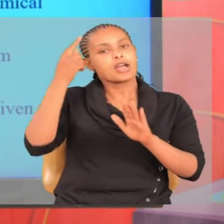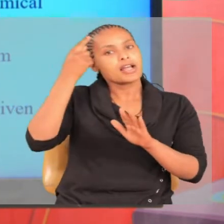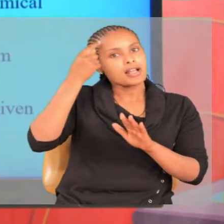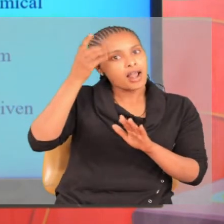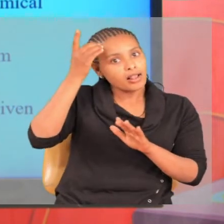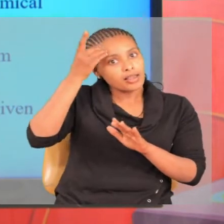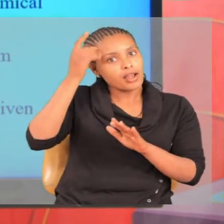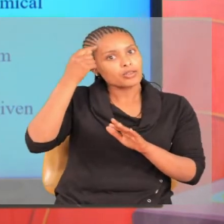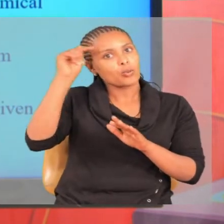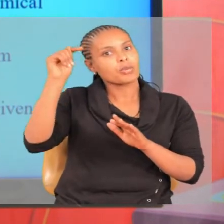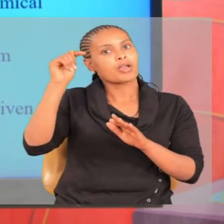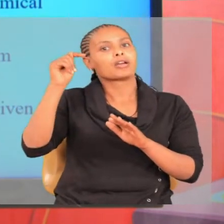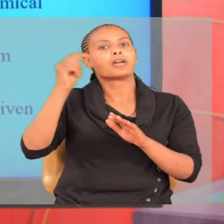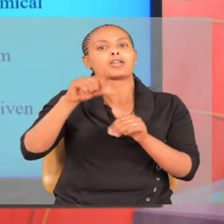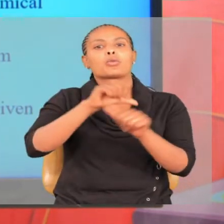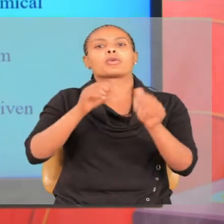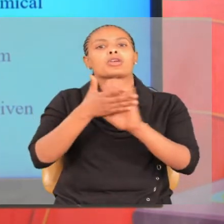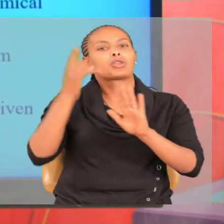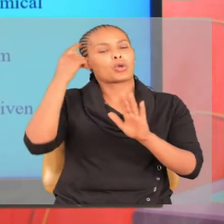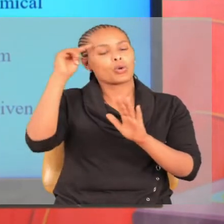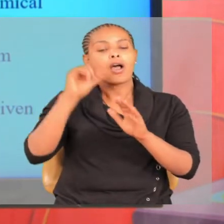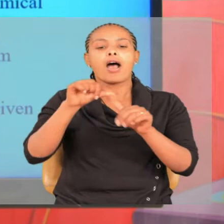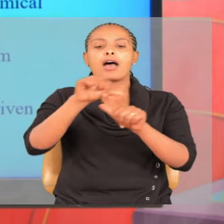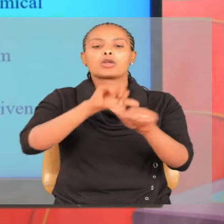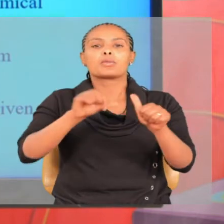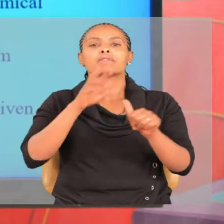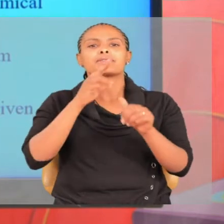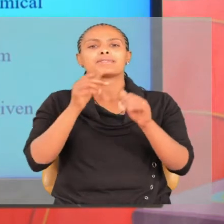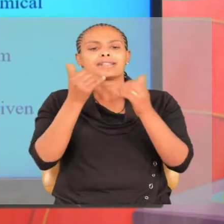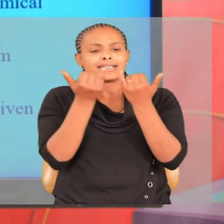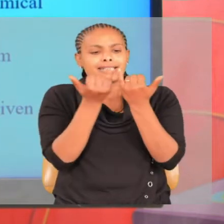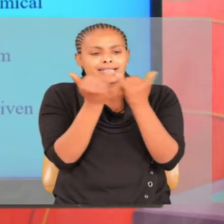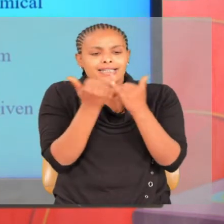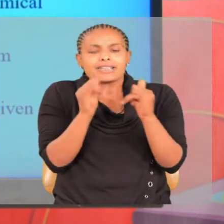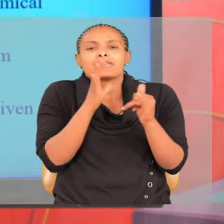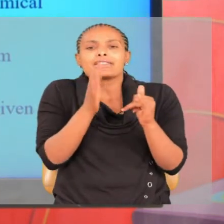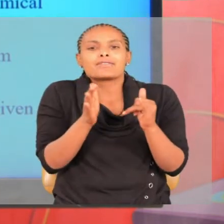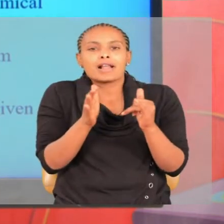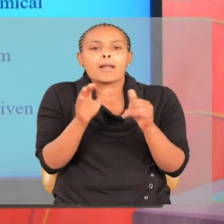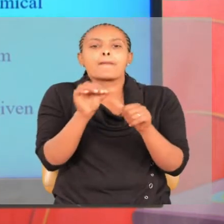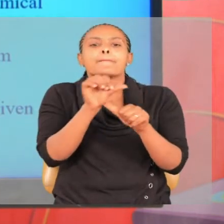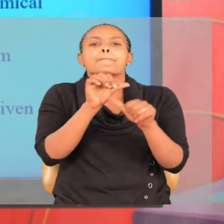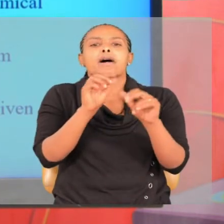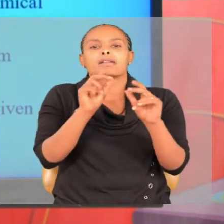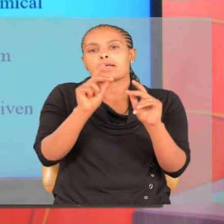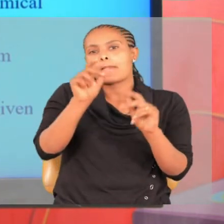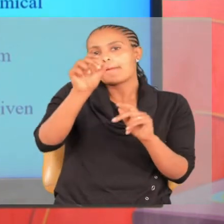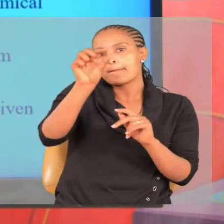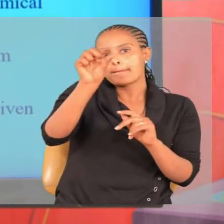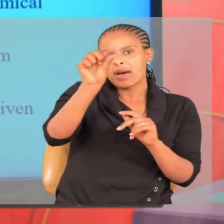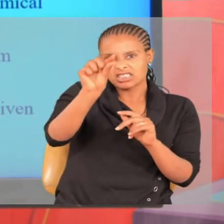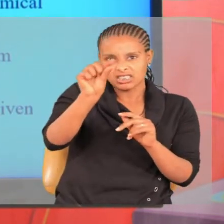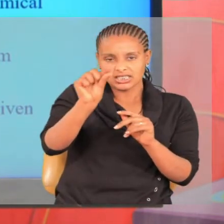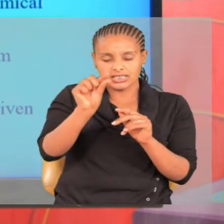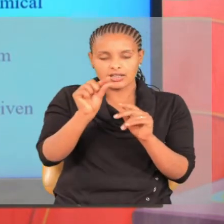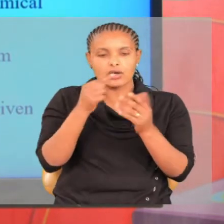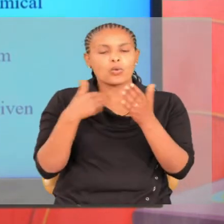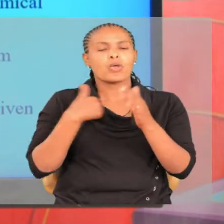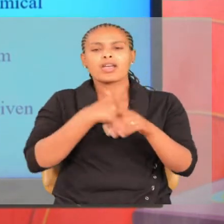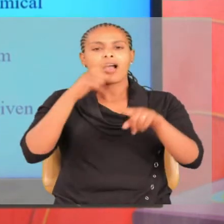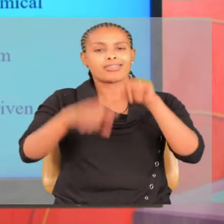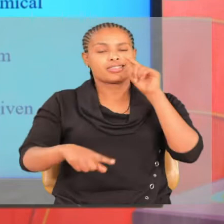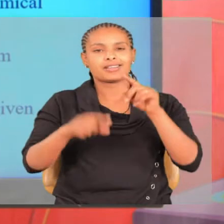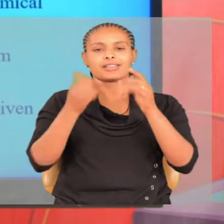theory. 2. Atoms are indivisible particles. We cannot